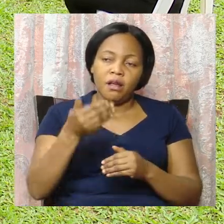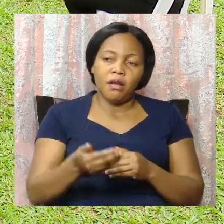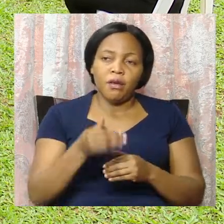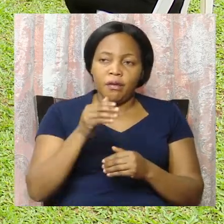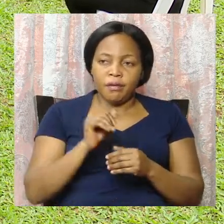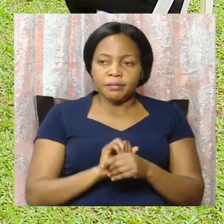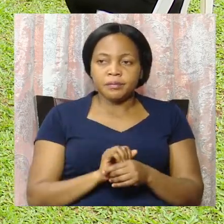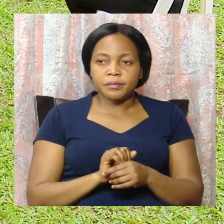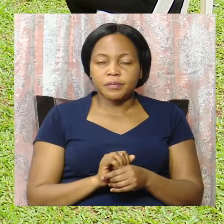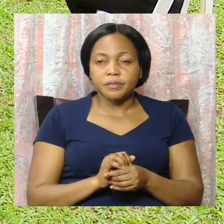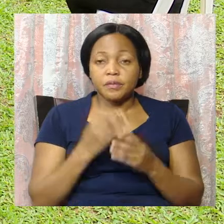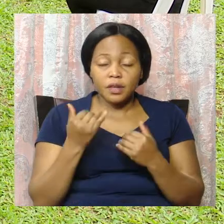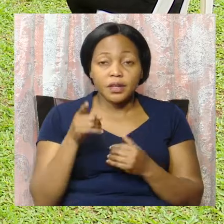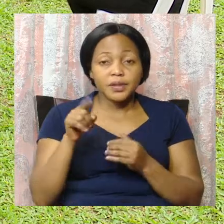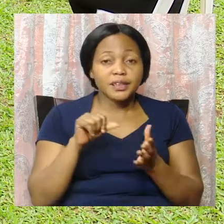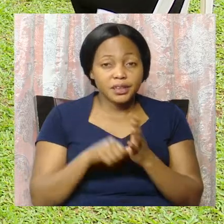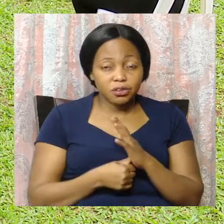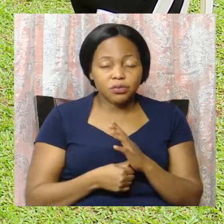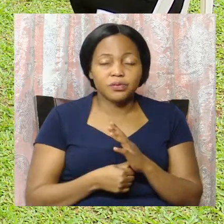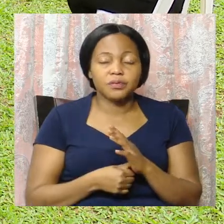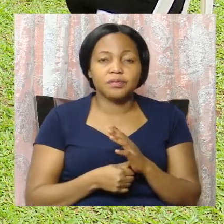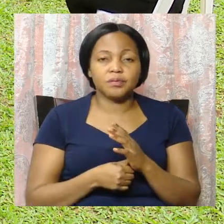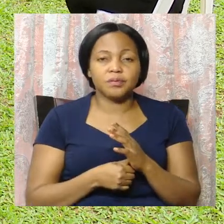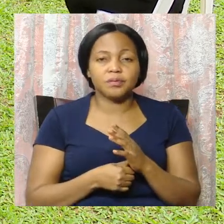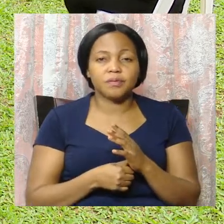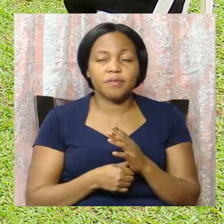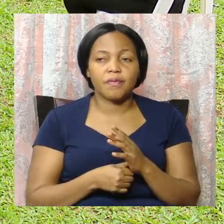move to okay, Isaiah. Besides Tiara's point,